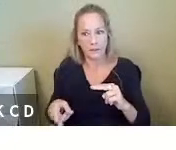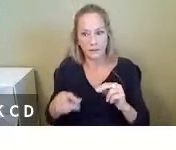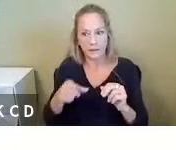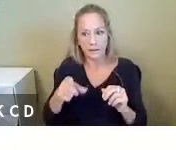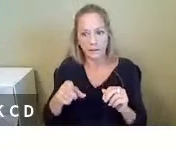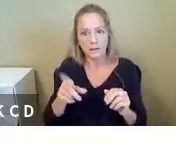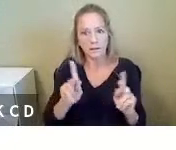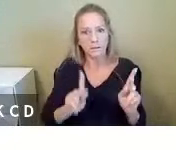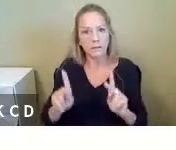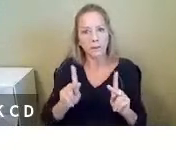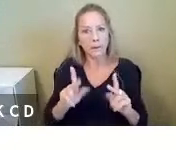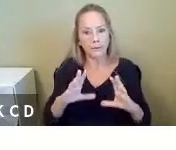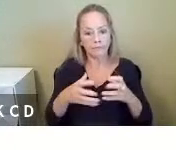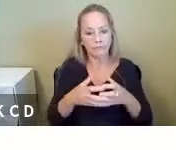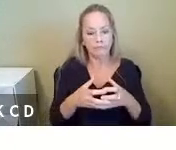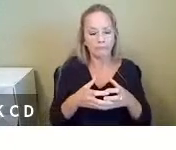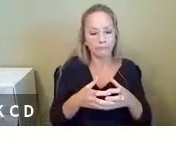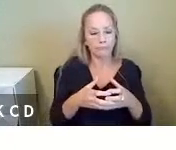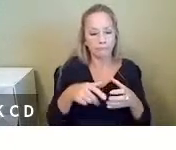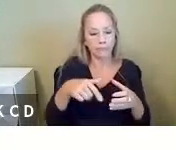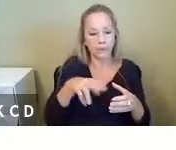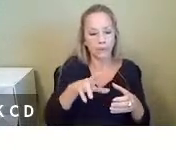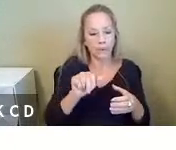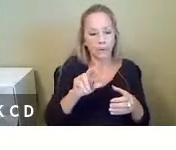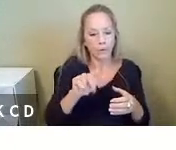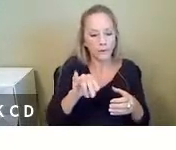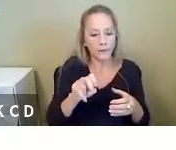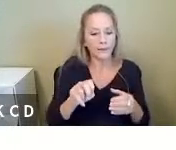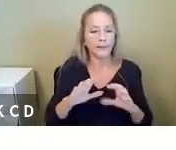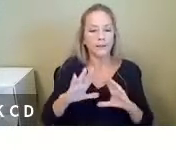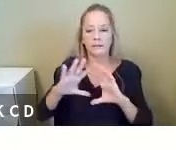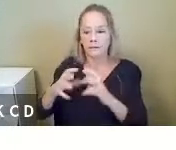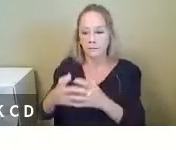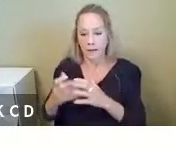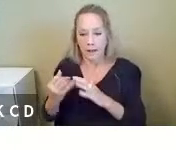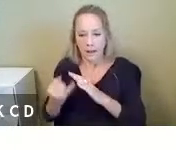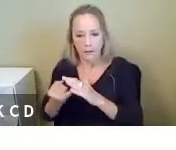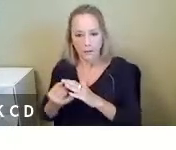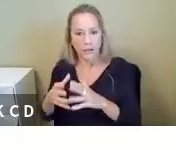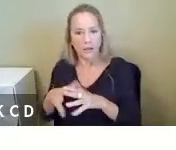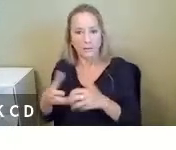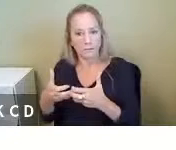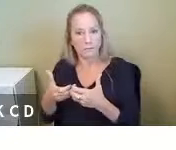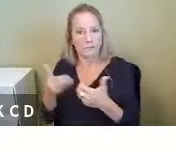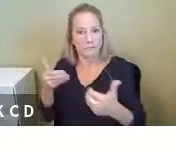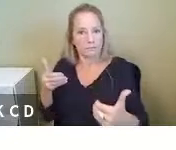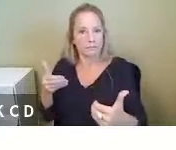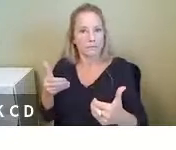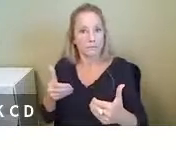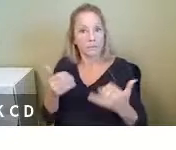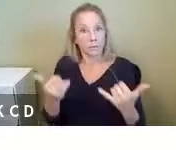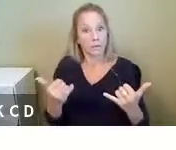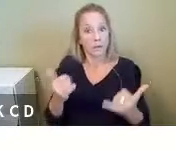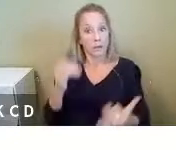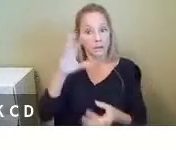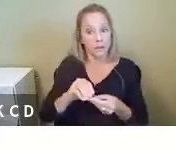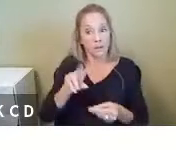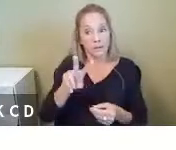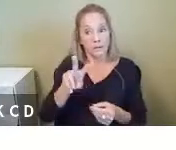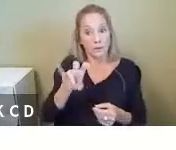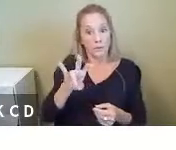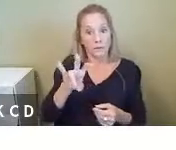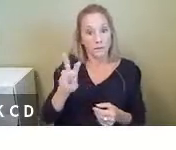people self-isolating or quarantining. So what you now see as of today, we have